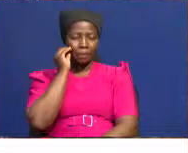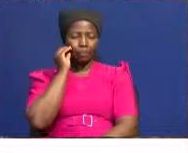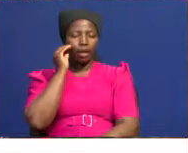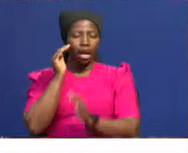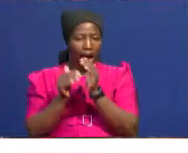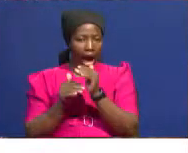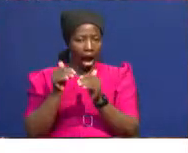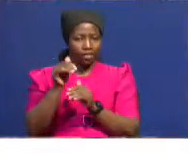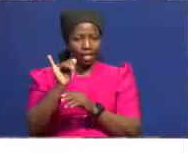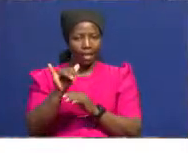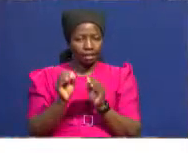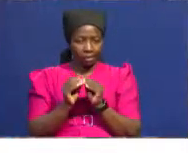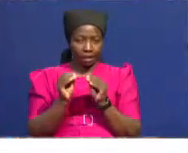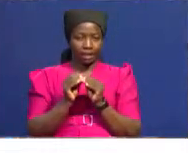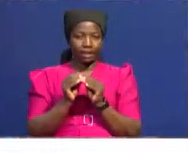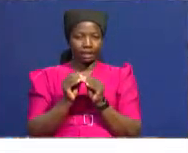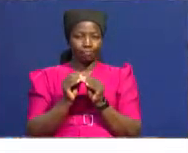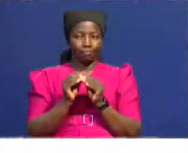after that meeting,